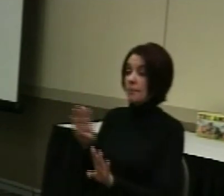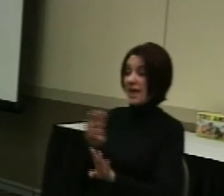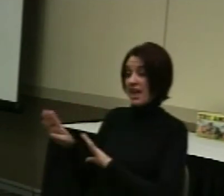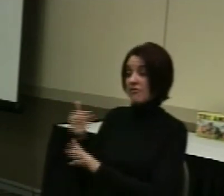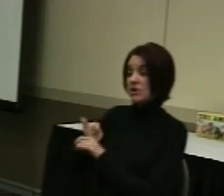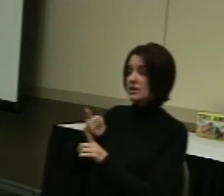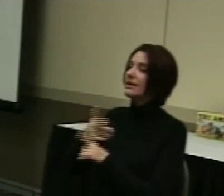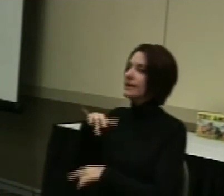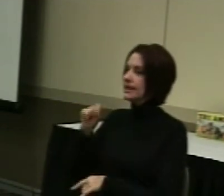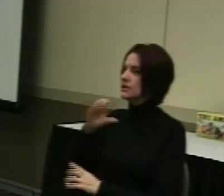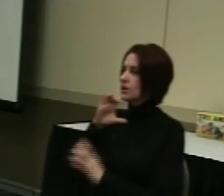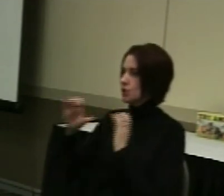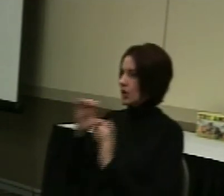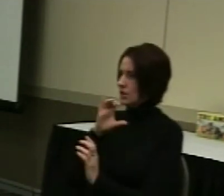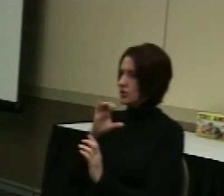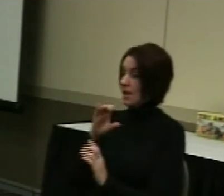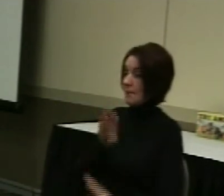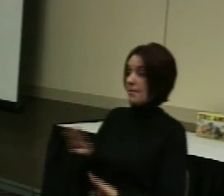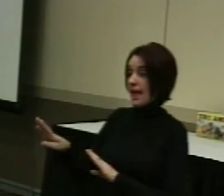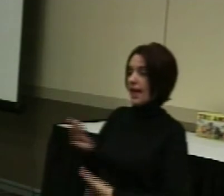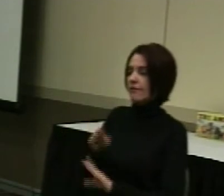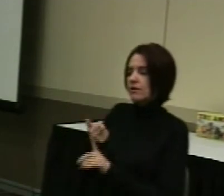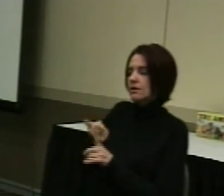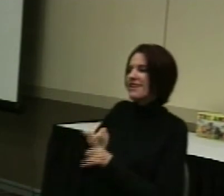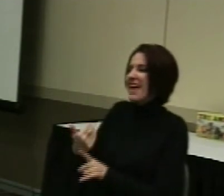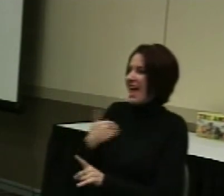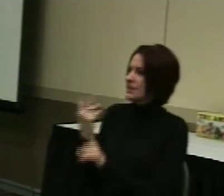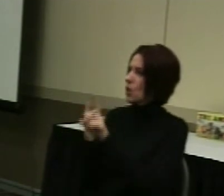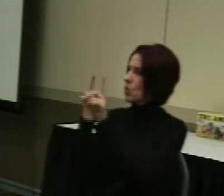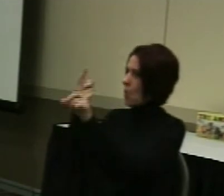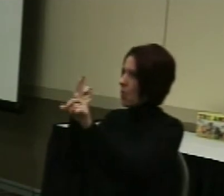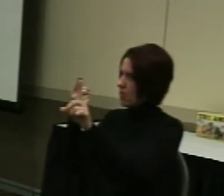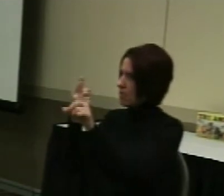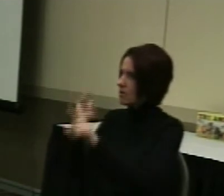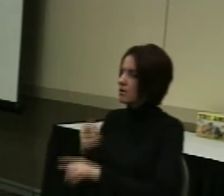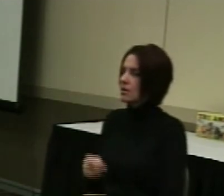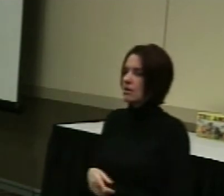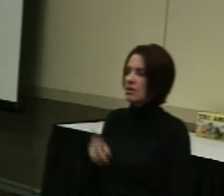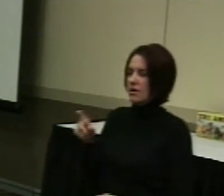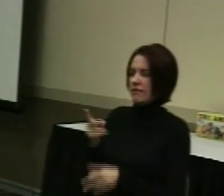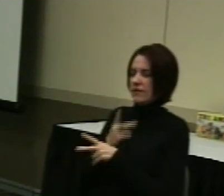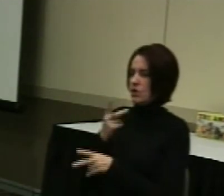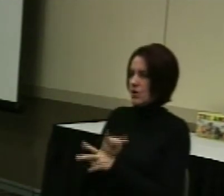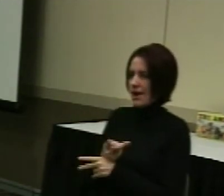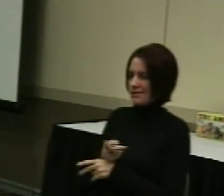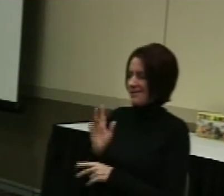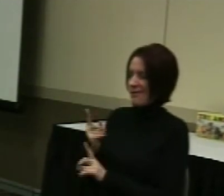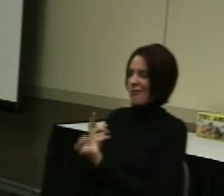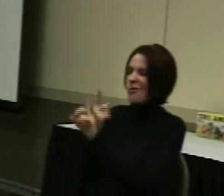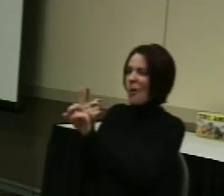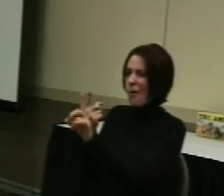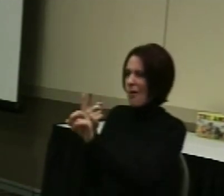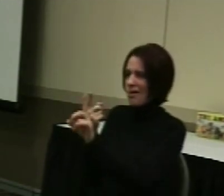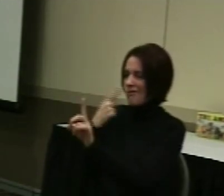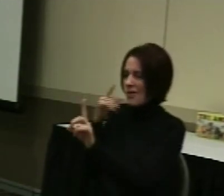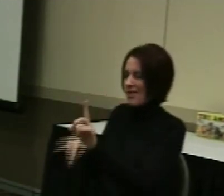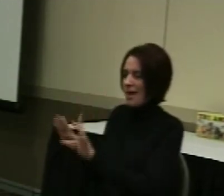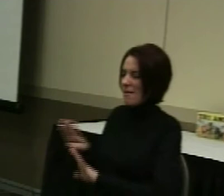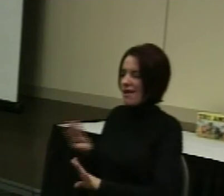communication, behavior has a goal. And now it's our big job to figure out what is the goal of the